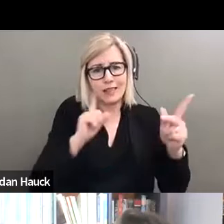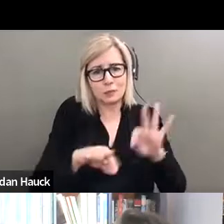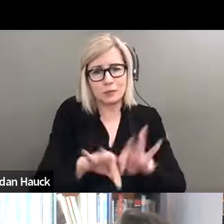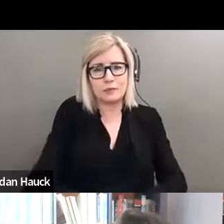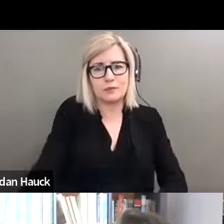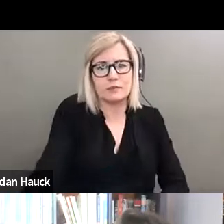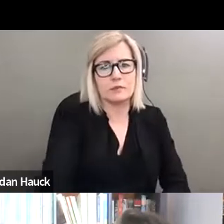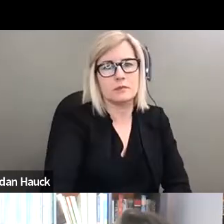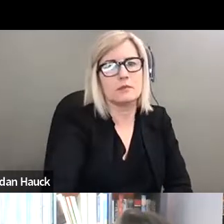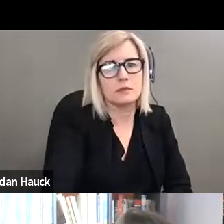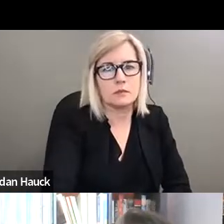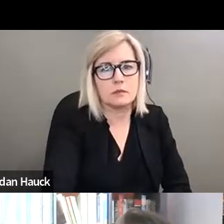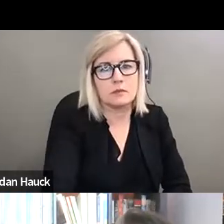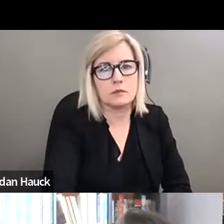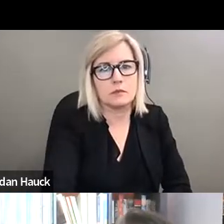So,